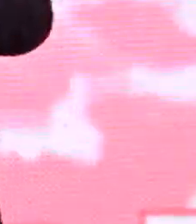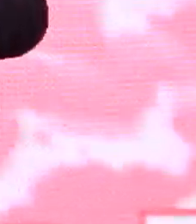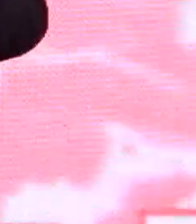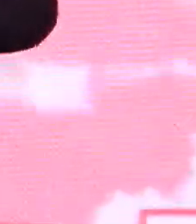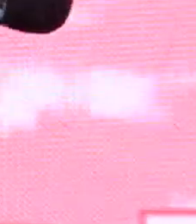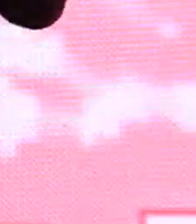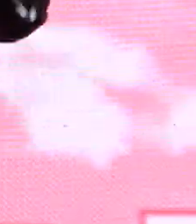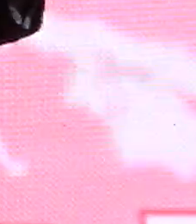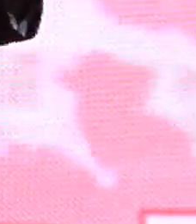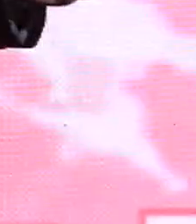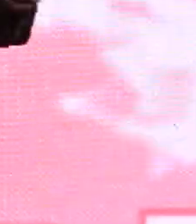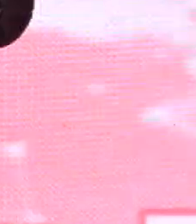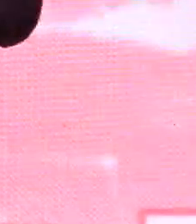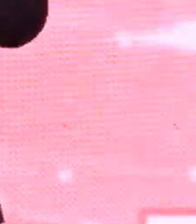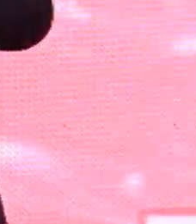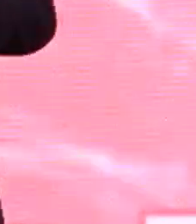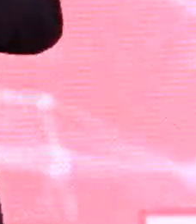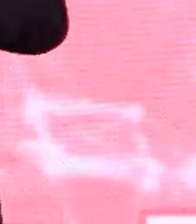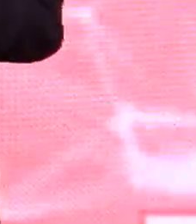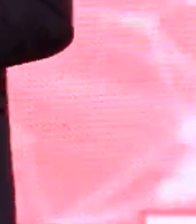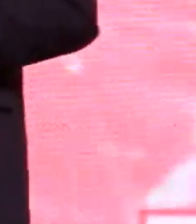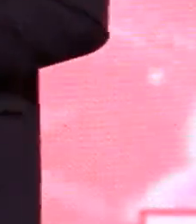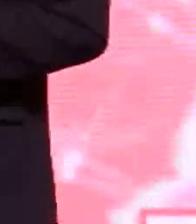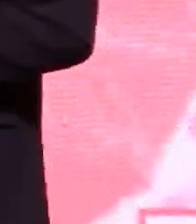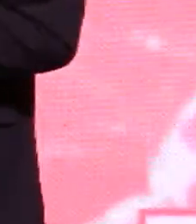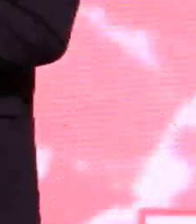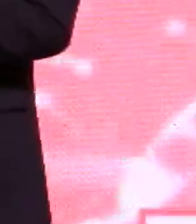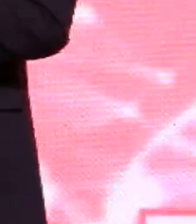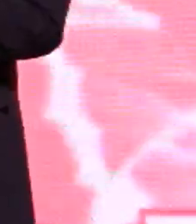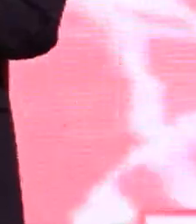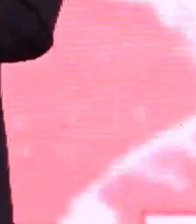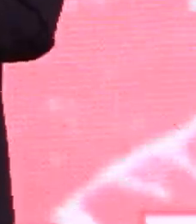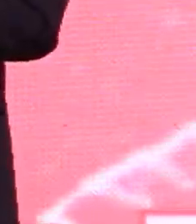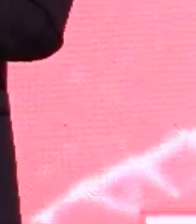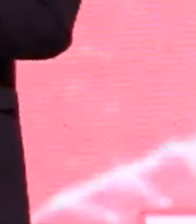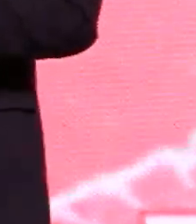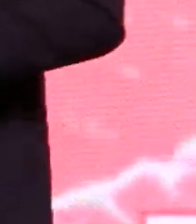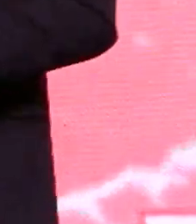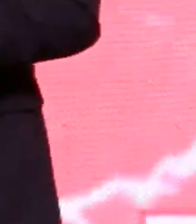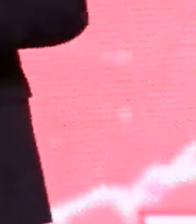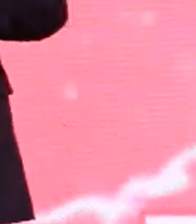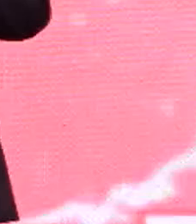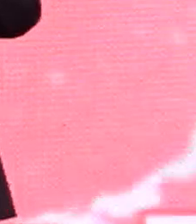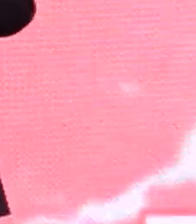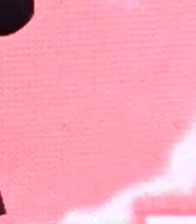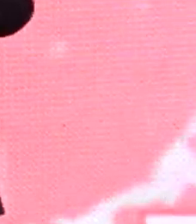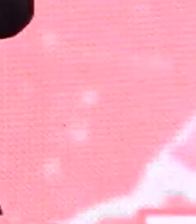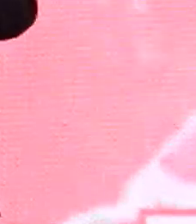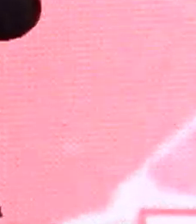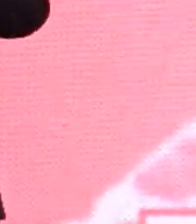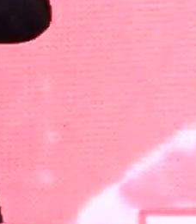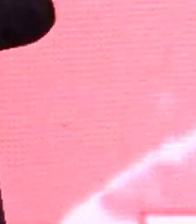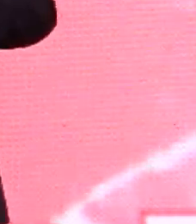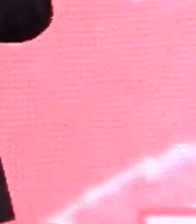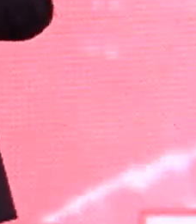speaker will be covering a wide array of sustainability in design and architecture. So please let me introduce you to